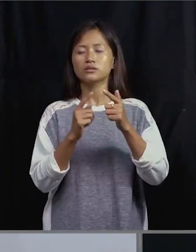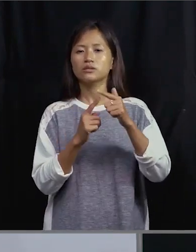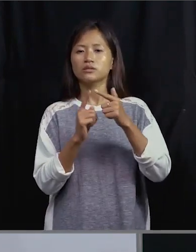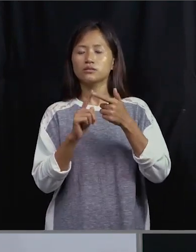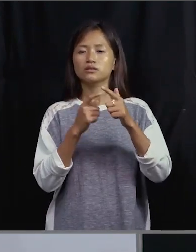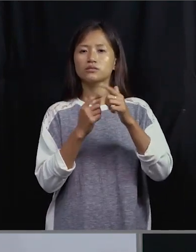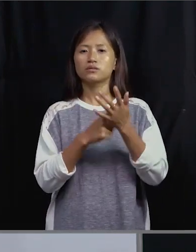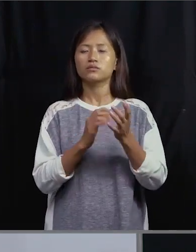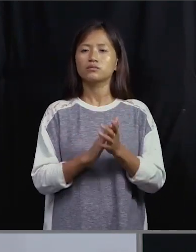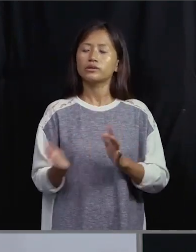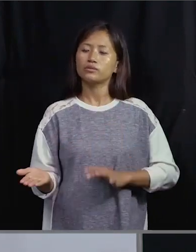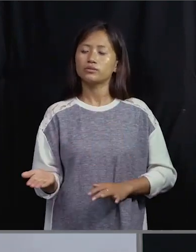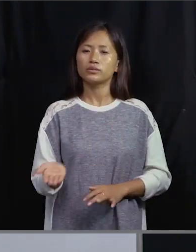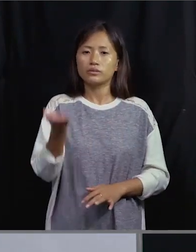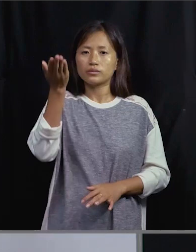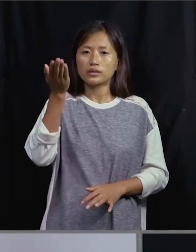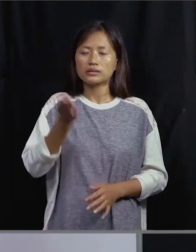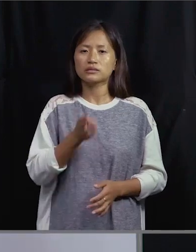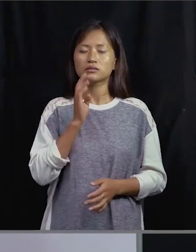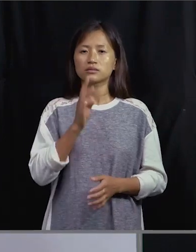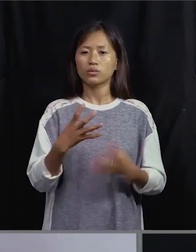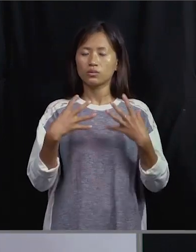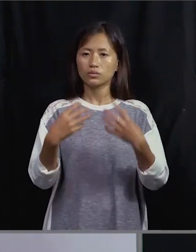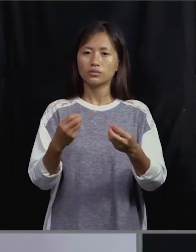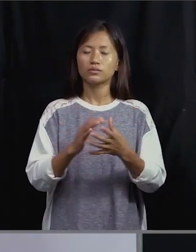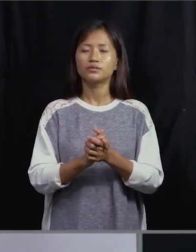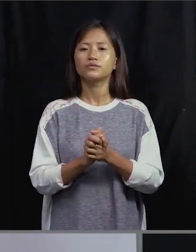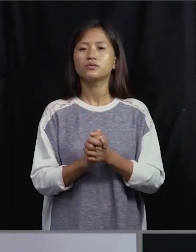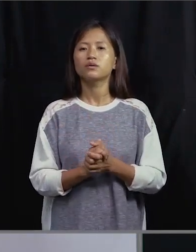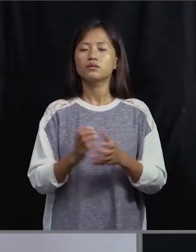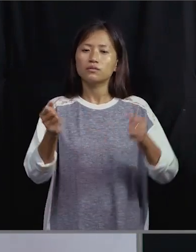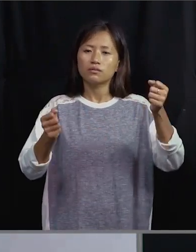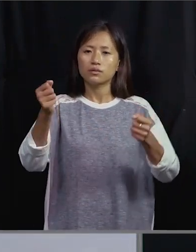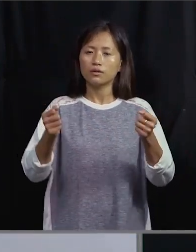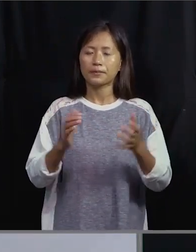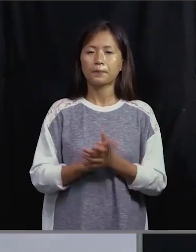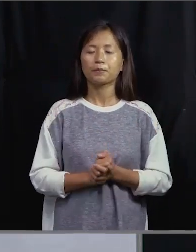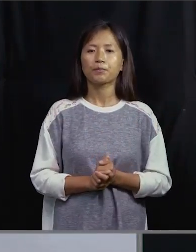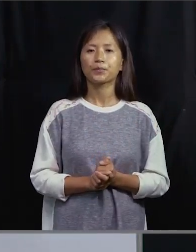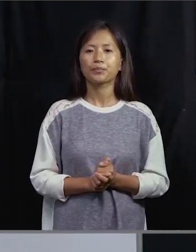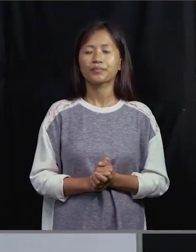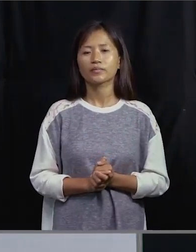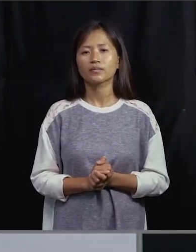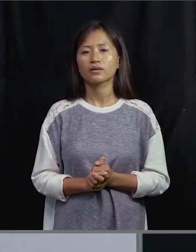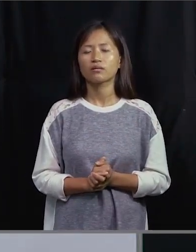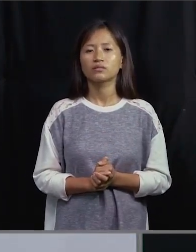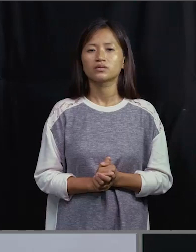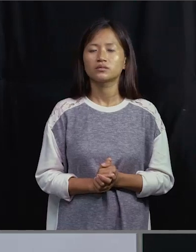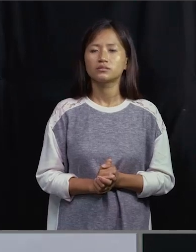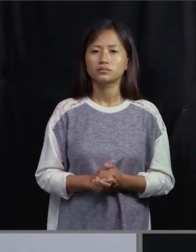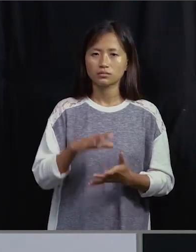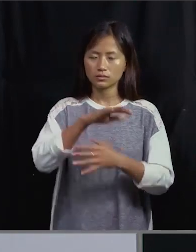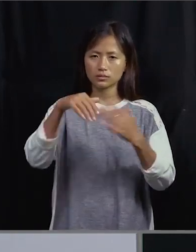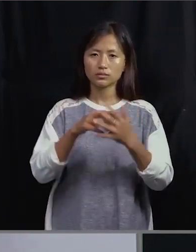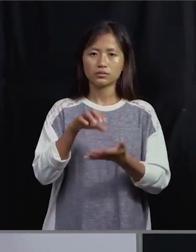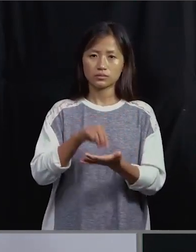there will be a rise in the demand for car or not. Are you all getting the point or